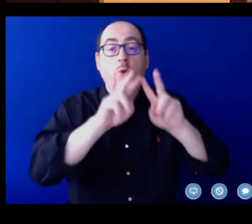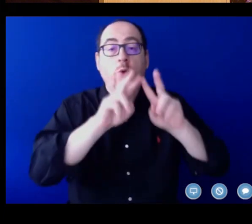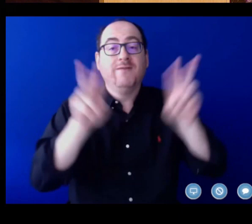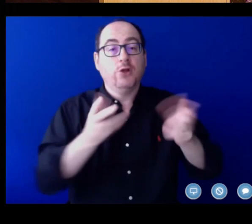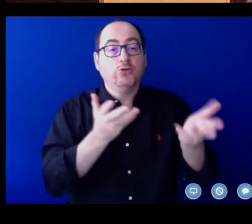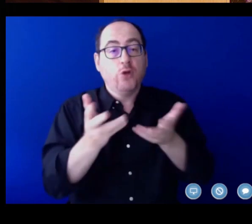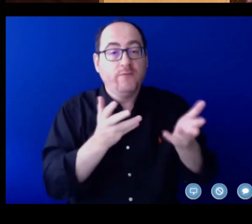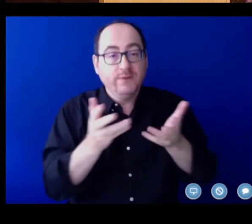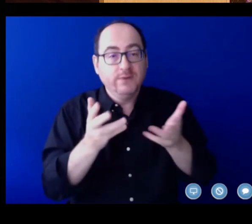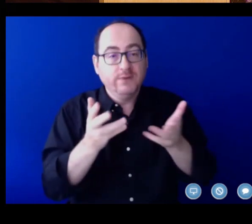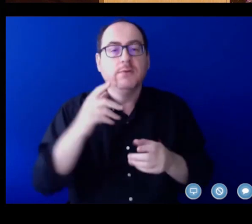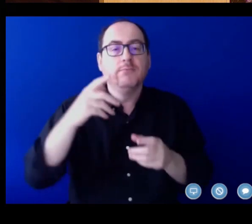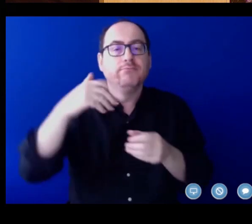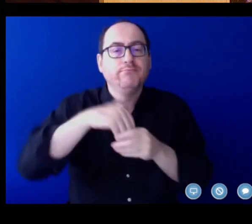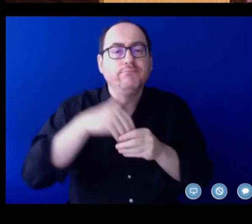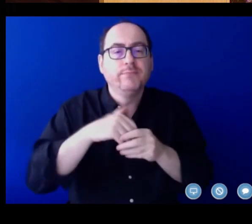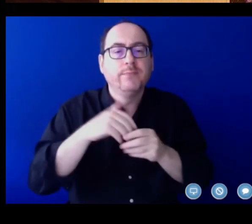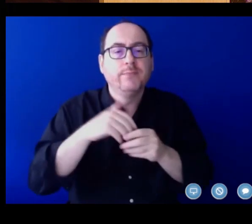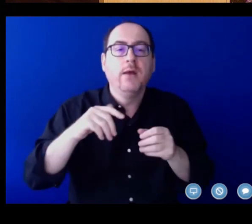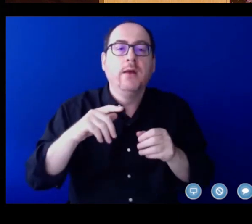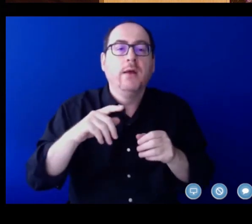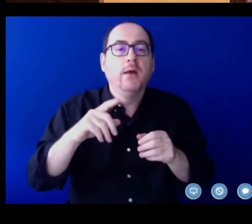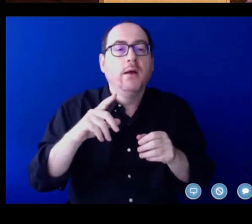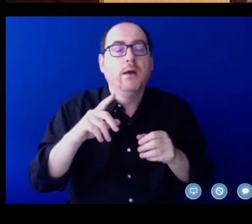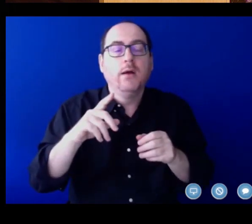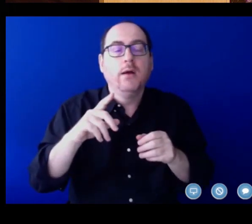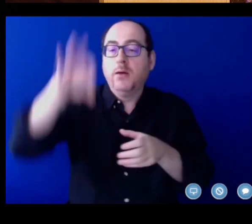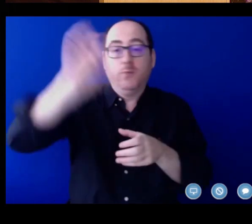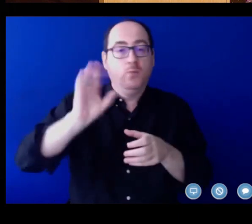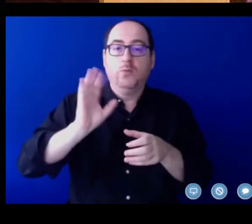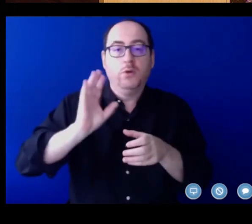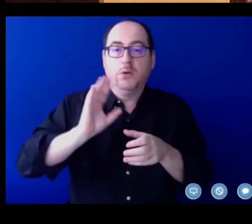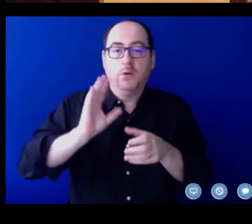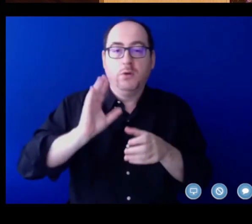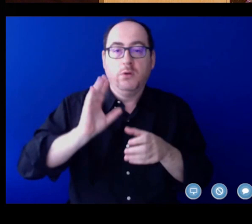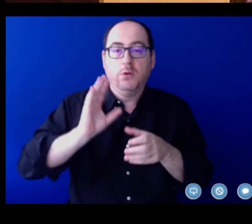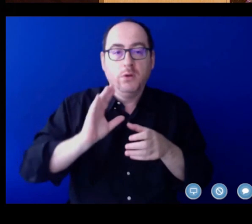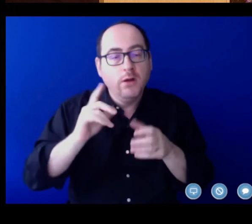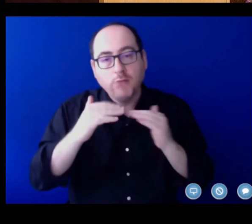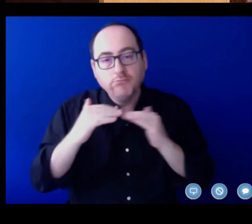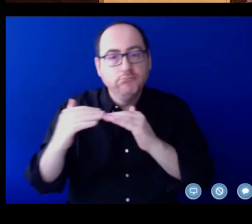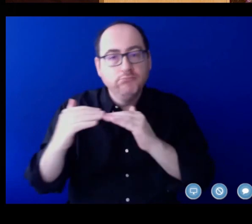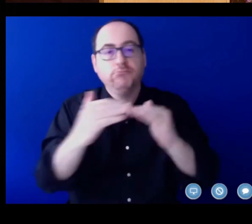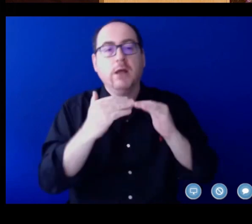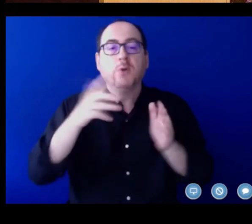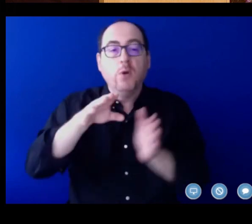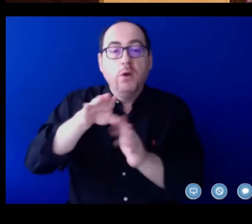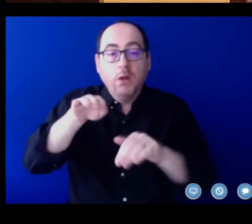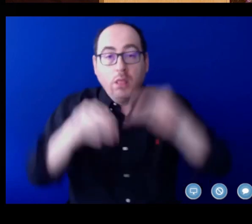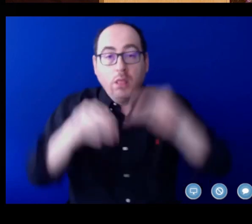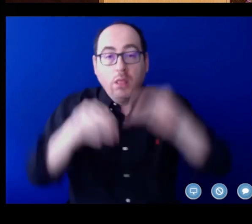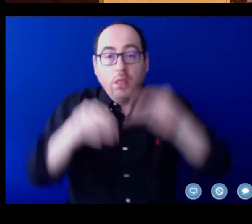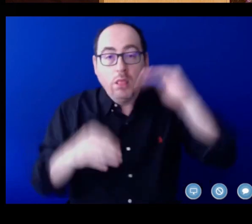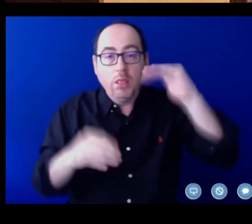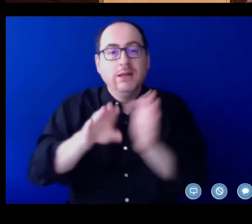then is a combination of targeted and universal policies and services that considers people at the bottom of the gradient and the gradient as a